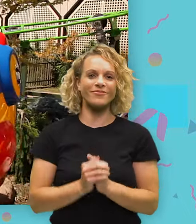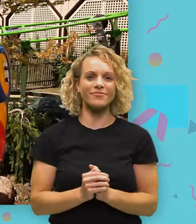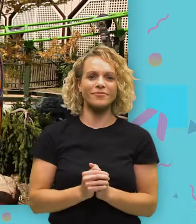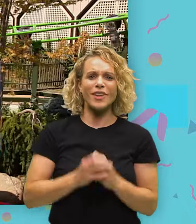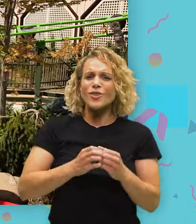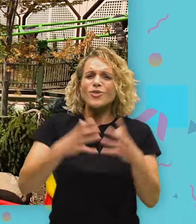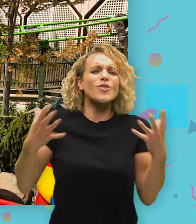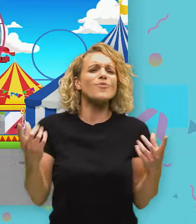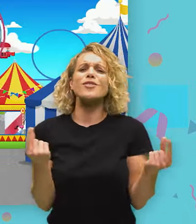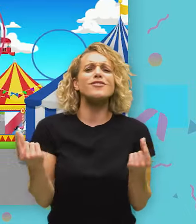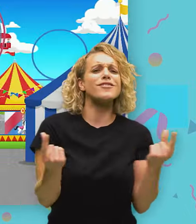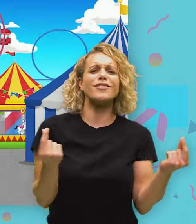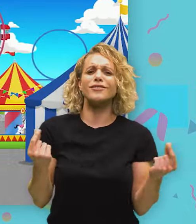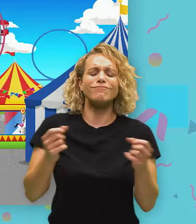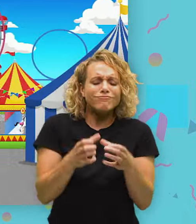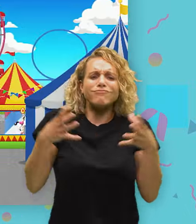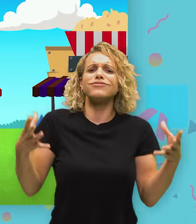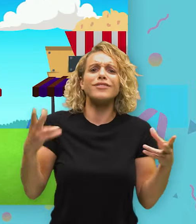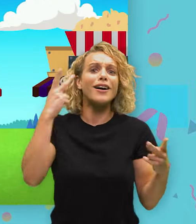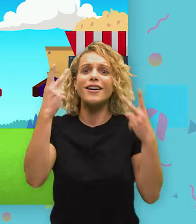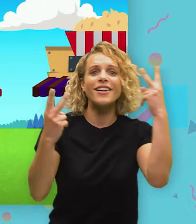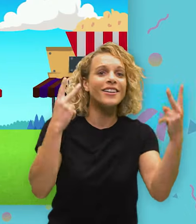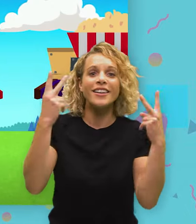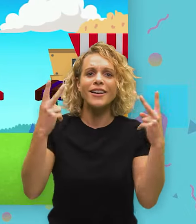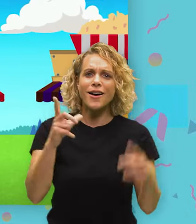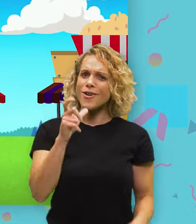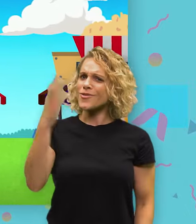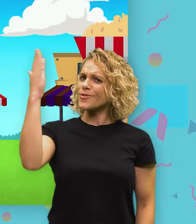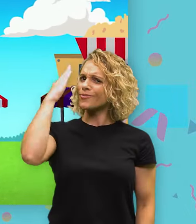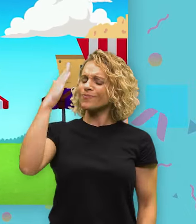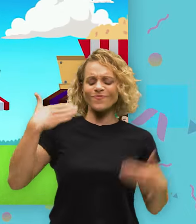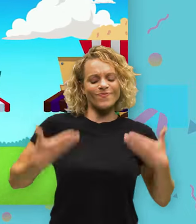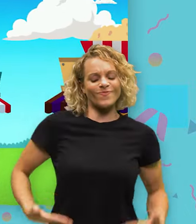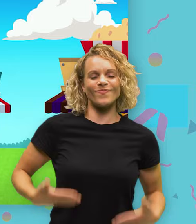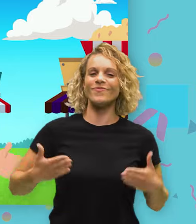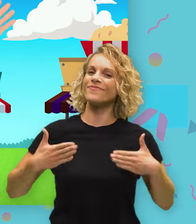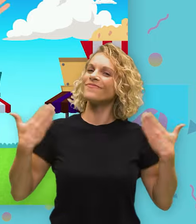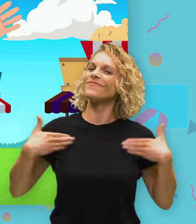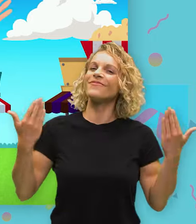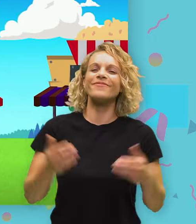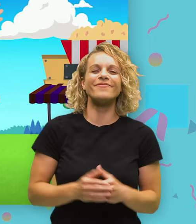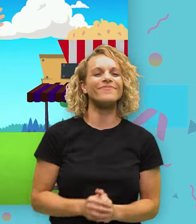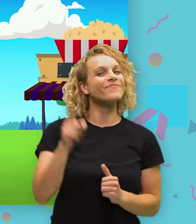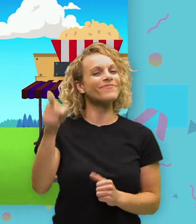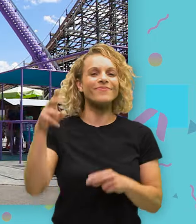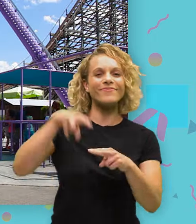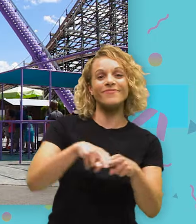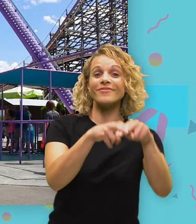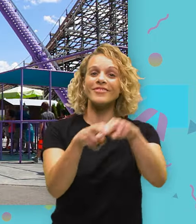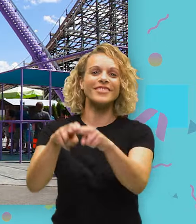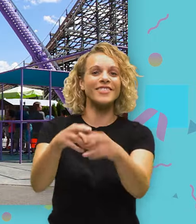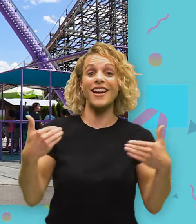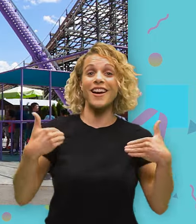ride. So much to do and so much to see. Who'd have thought I'd be this happy? At